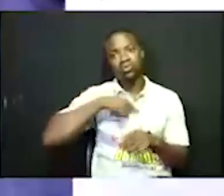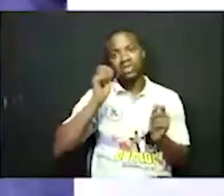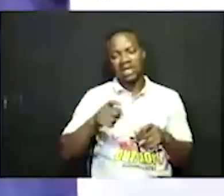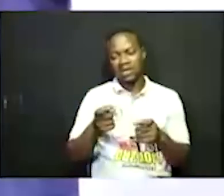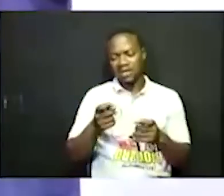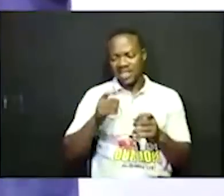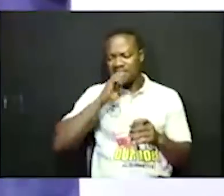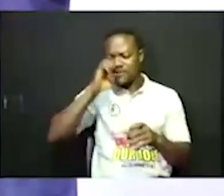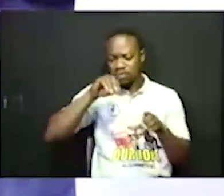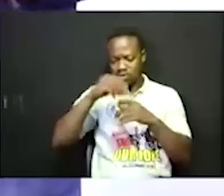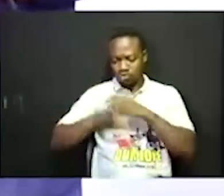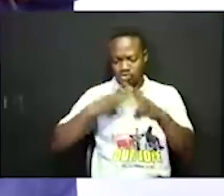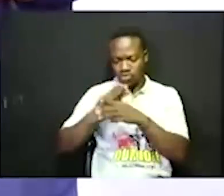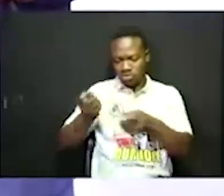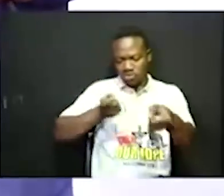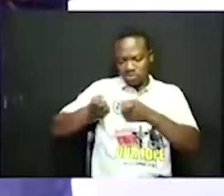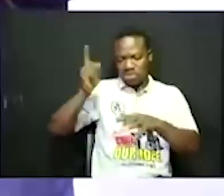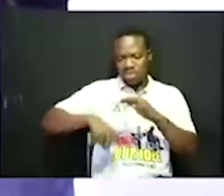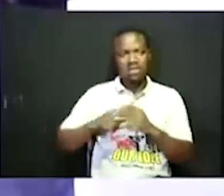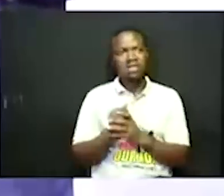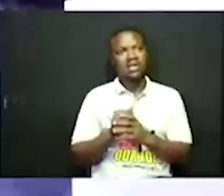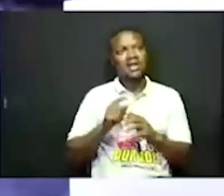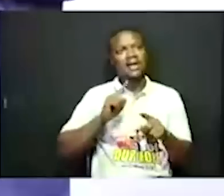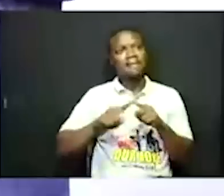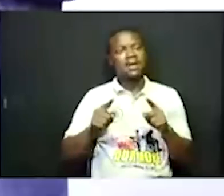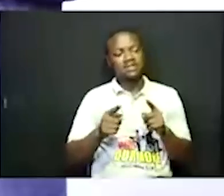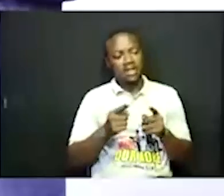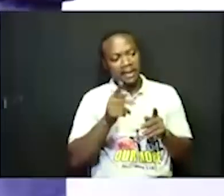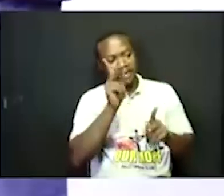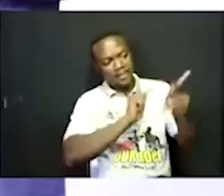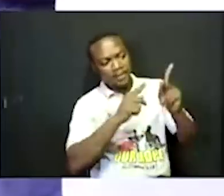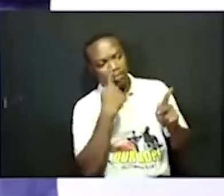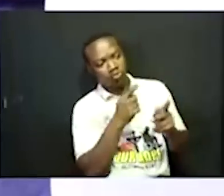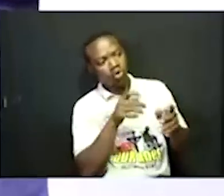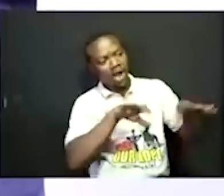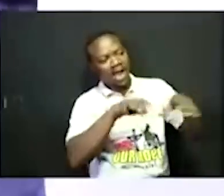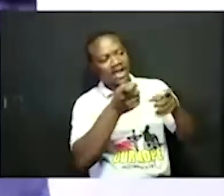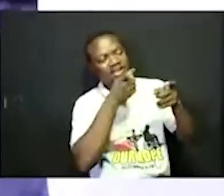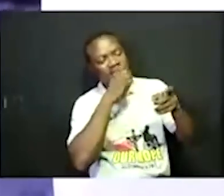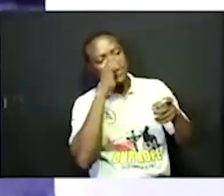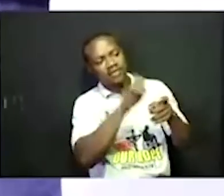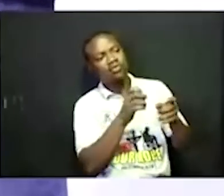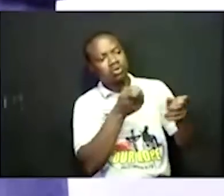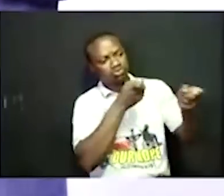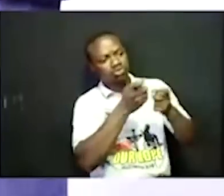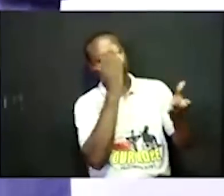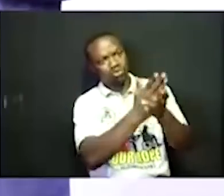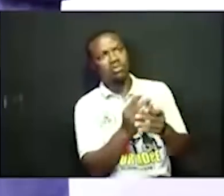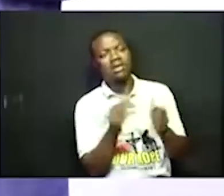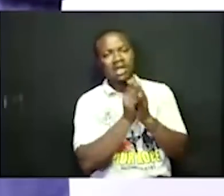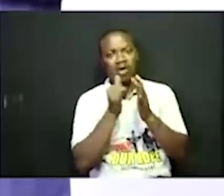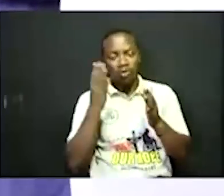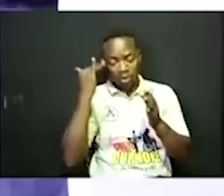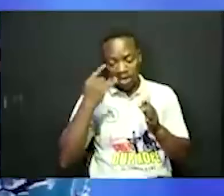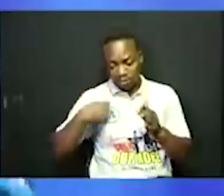the evil of this world, but we control people from perpetuating it. That is why we need to influence society